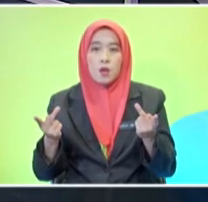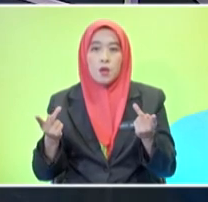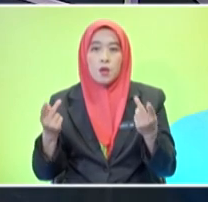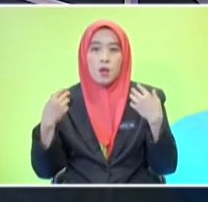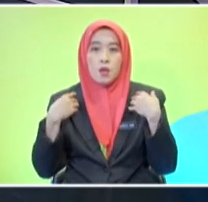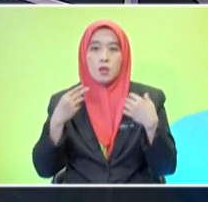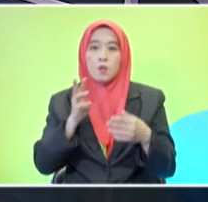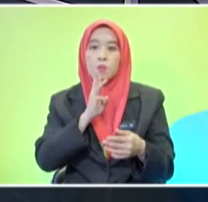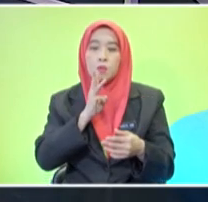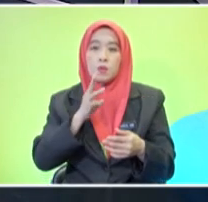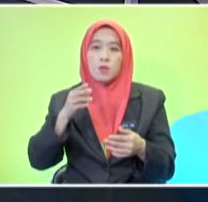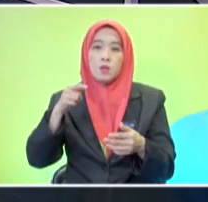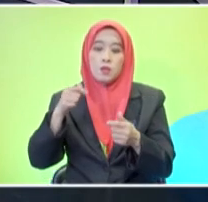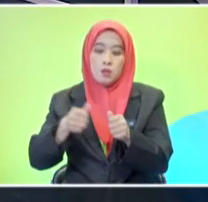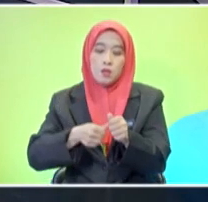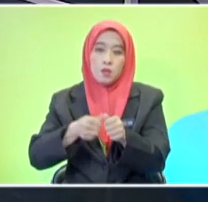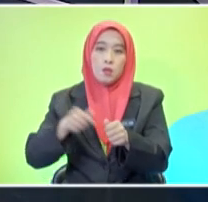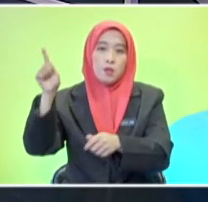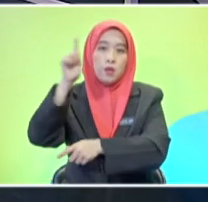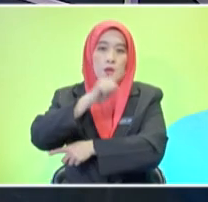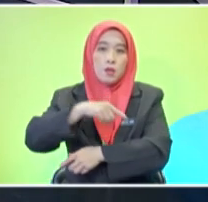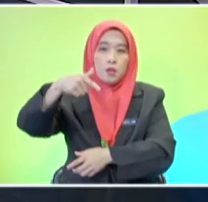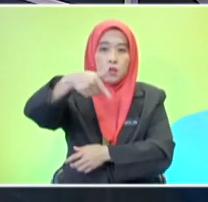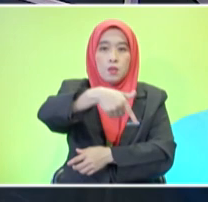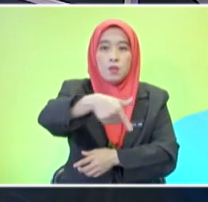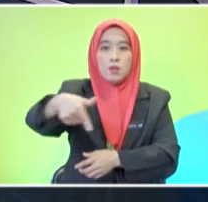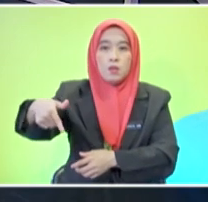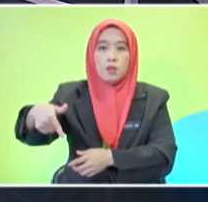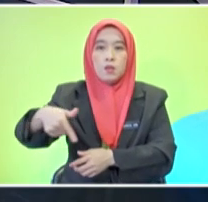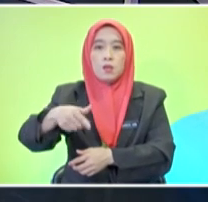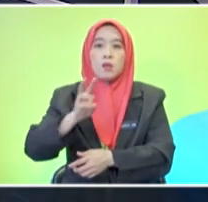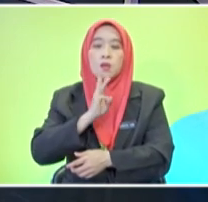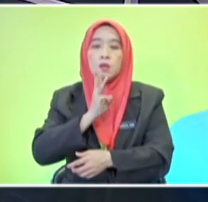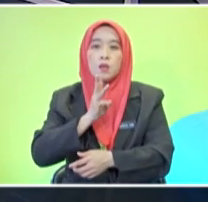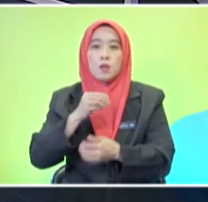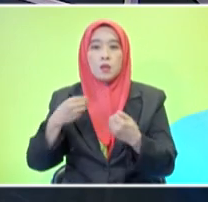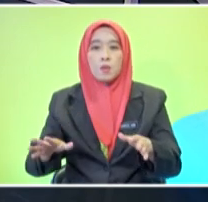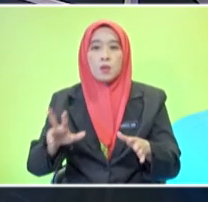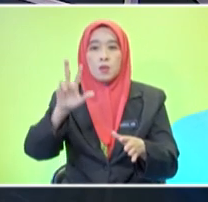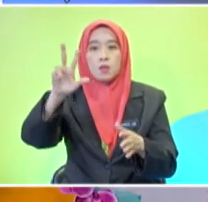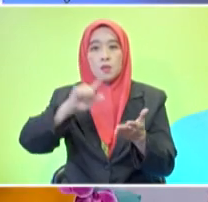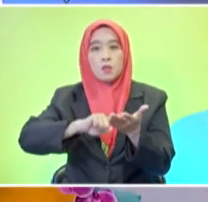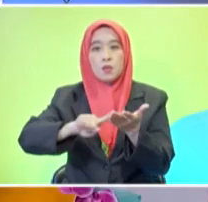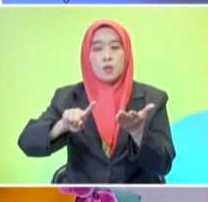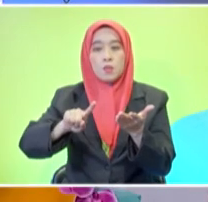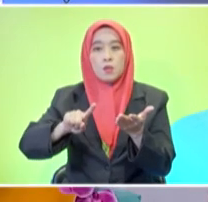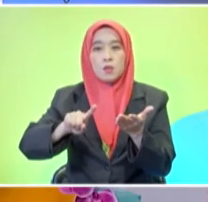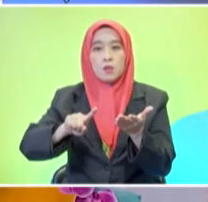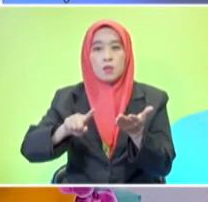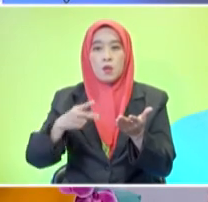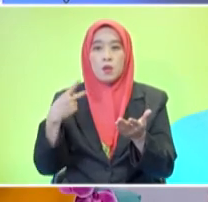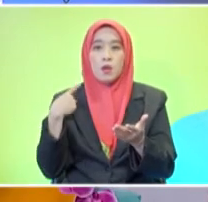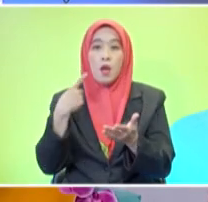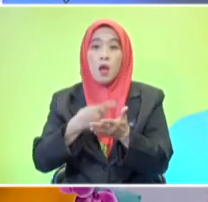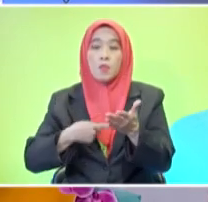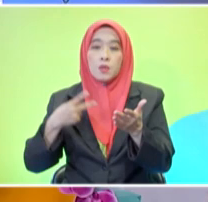every day, during the same time. And after 3 weeks, what we want to see